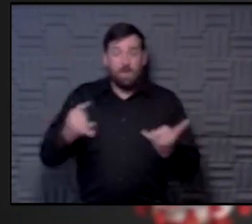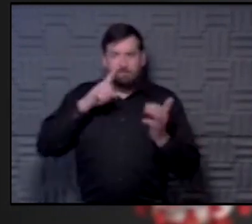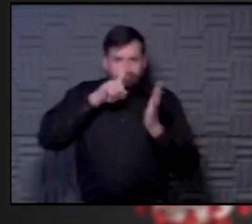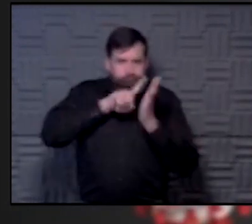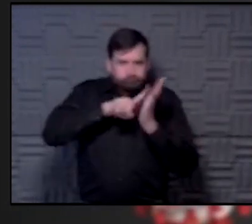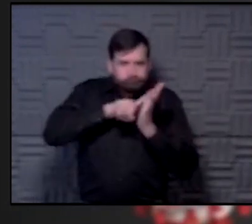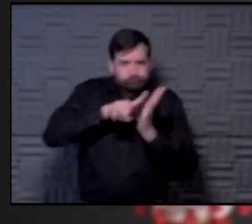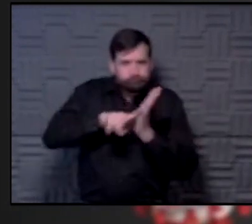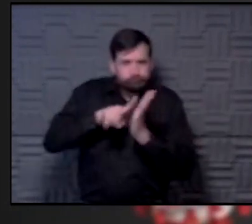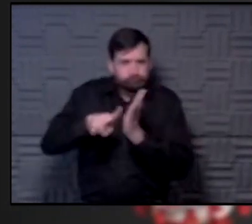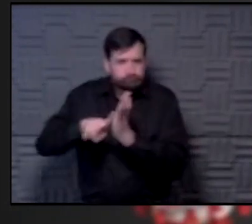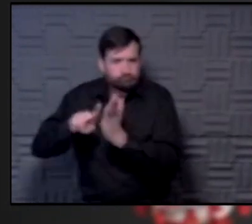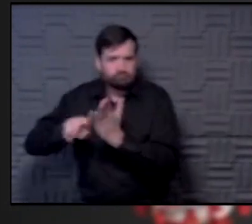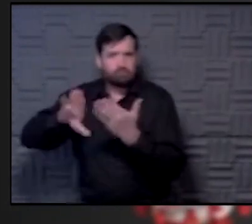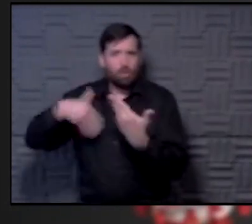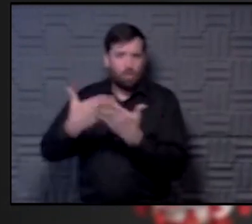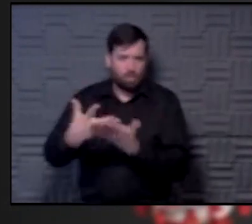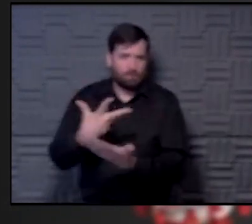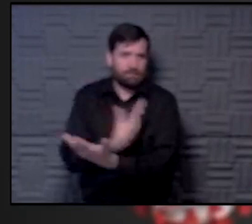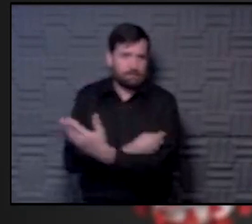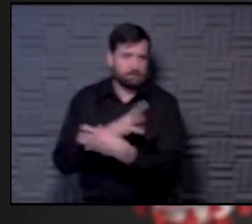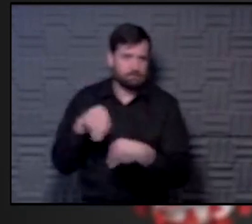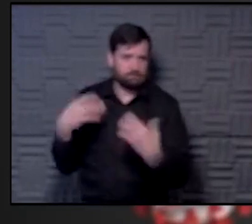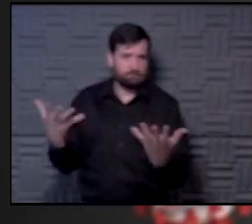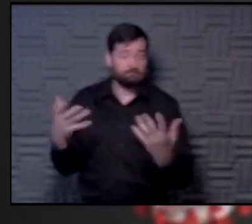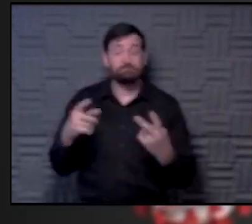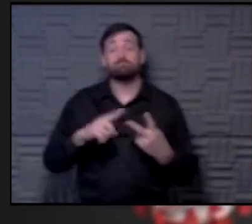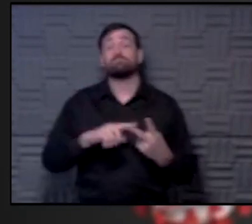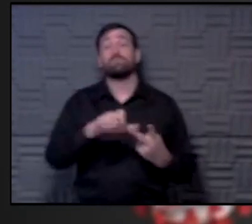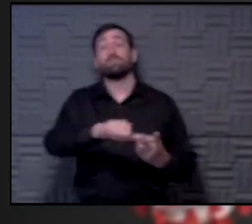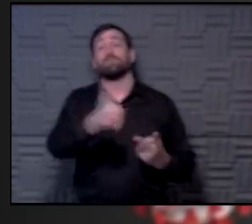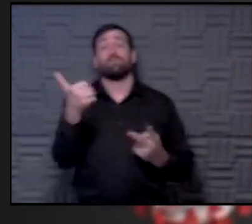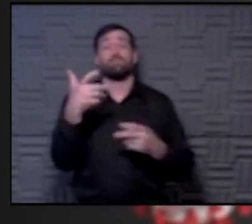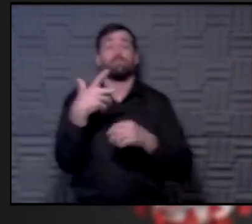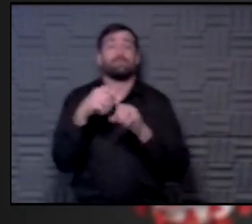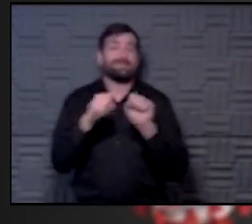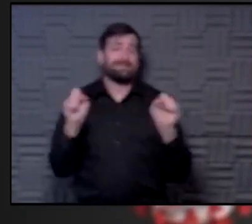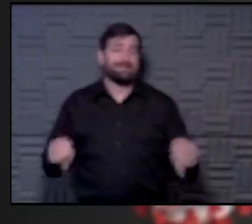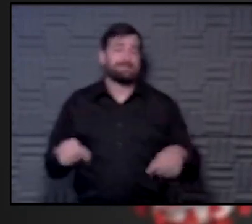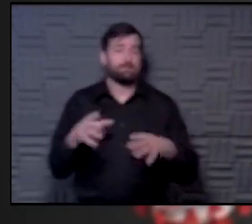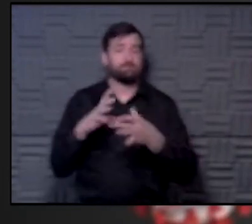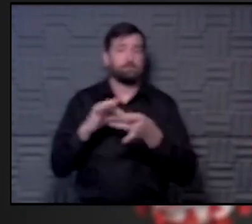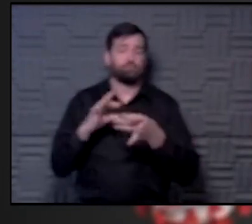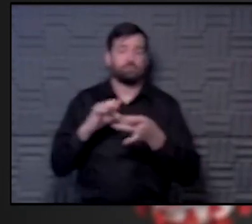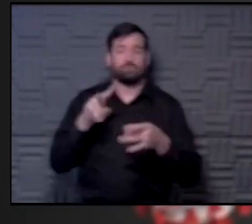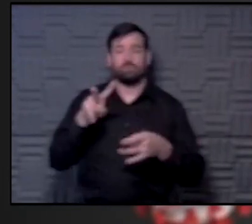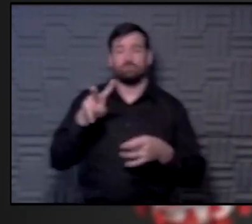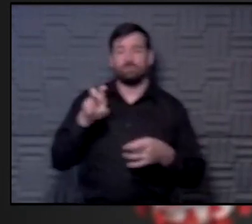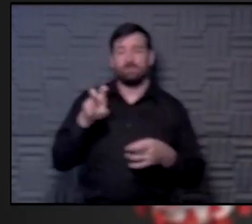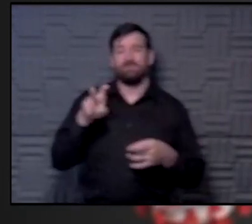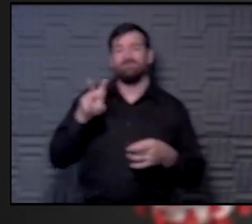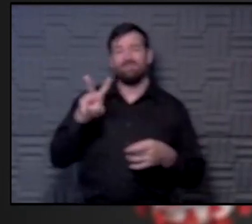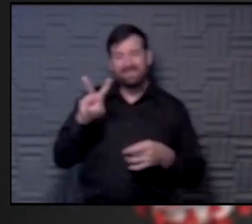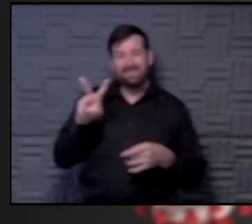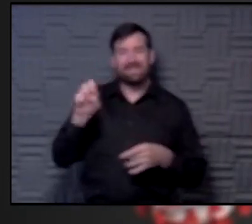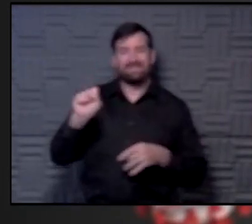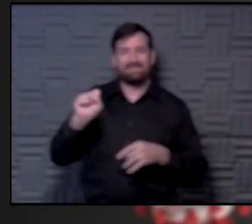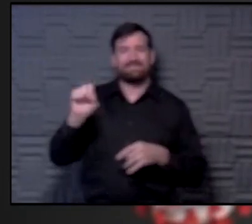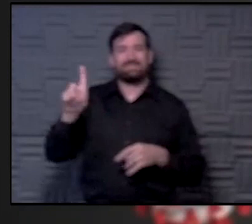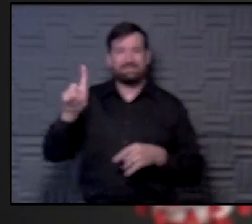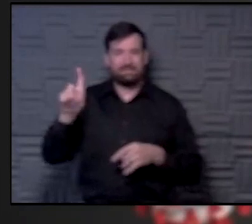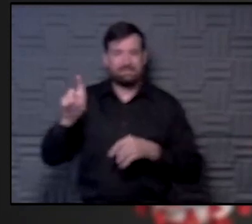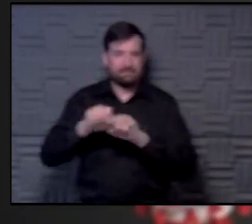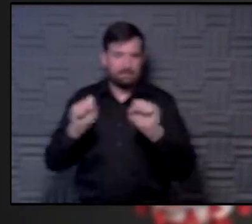comb. One of the other systems that I mentioned is the VSD system, Vaccine Data Safety Link